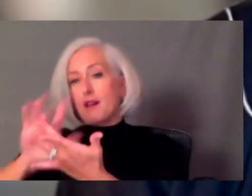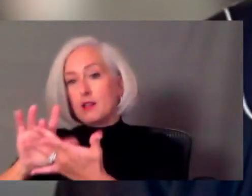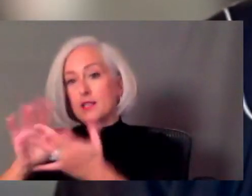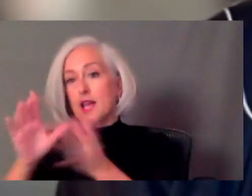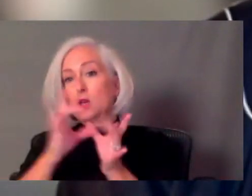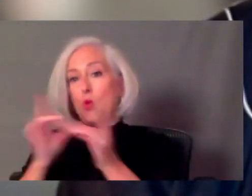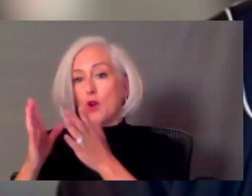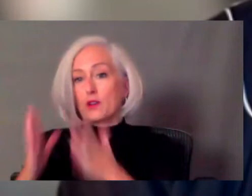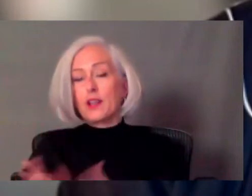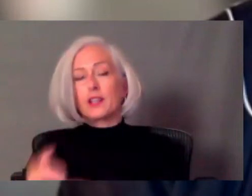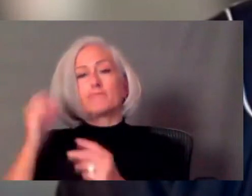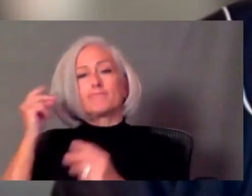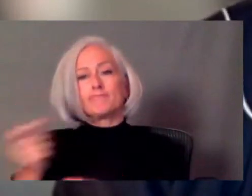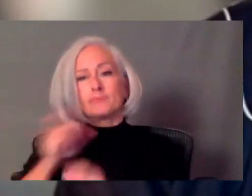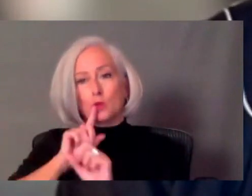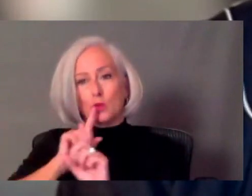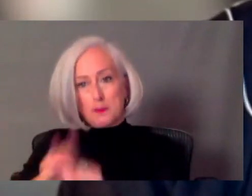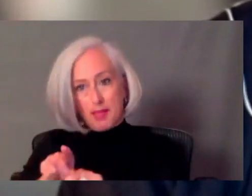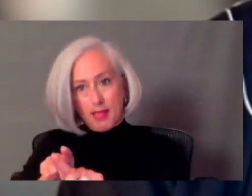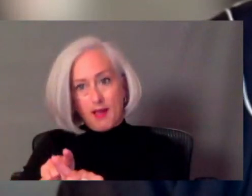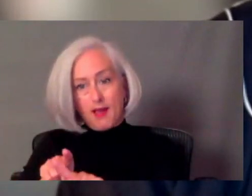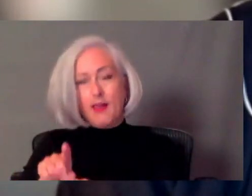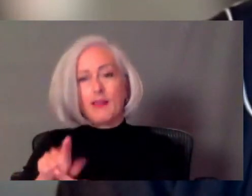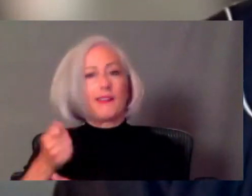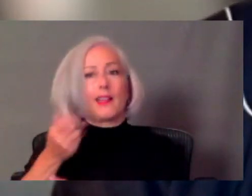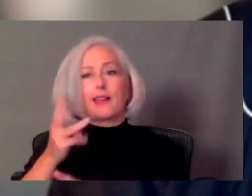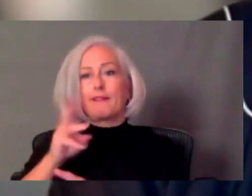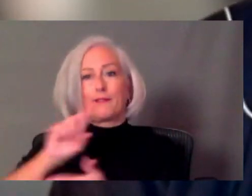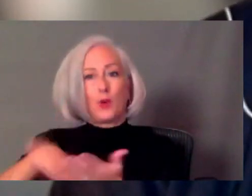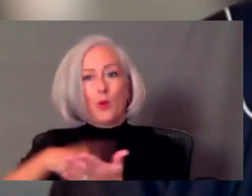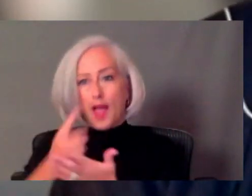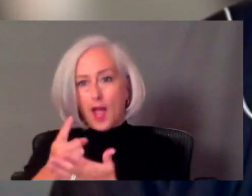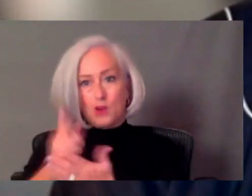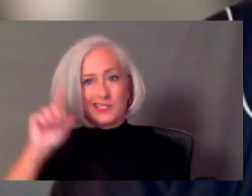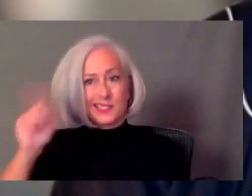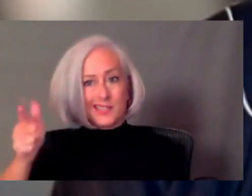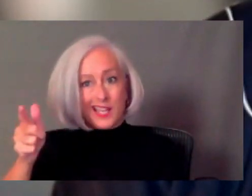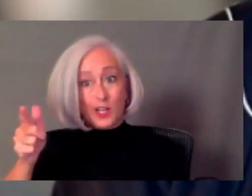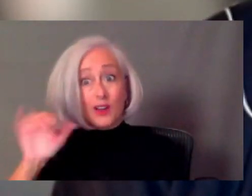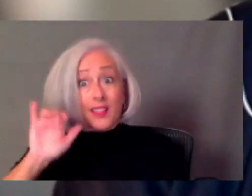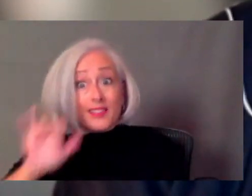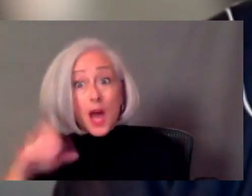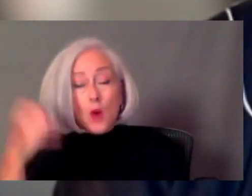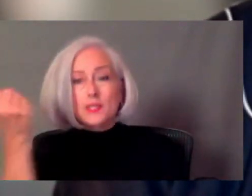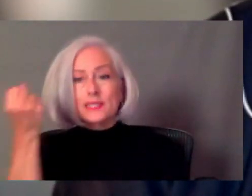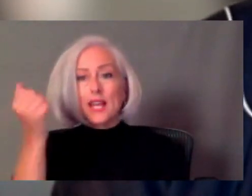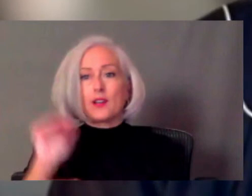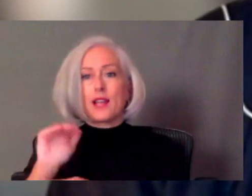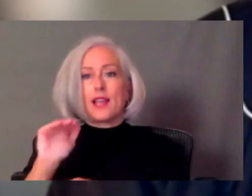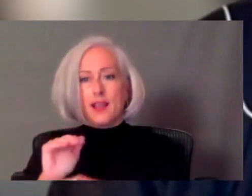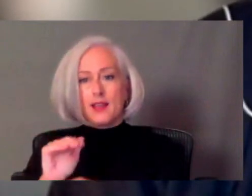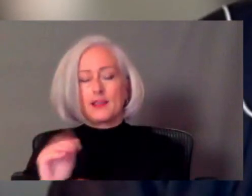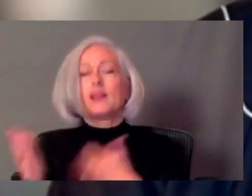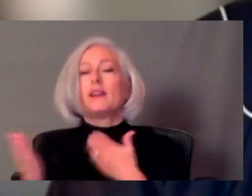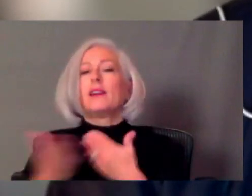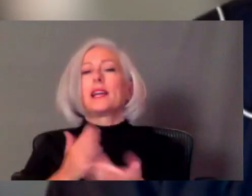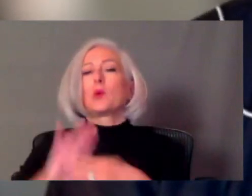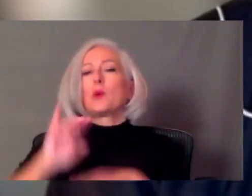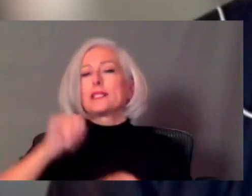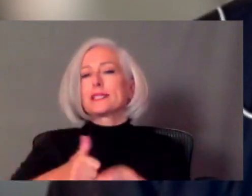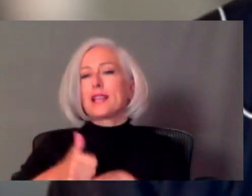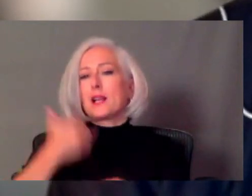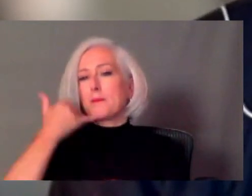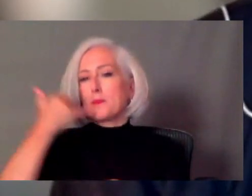quick. Set me up for that Monday to come in and do the infusion. They met me at the